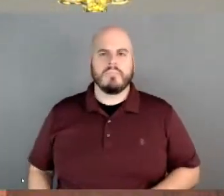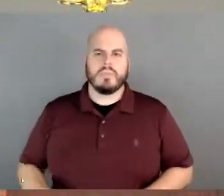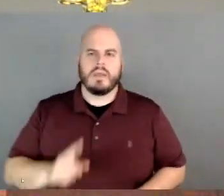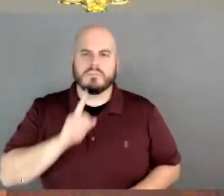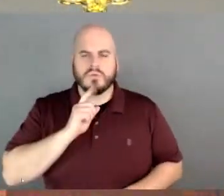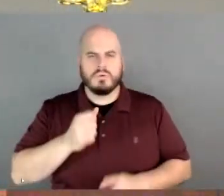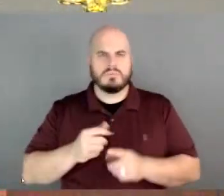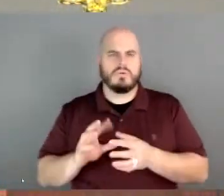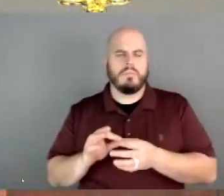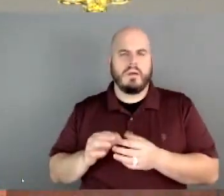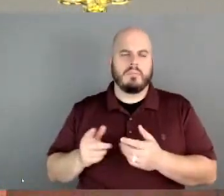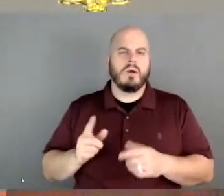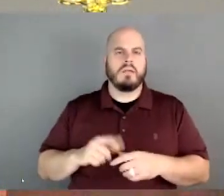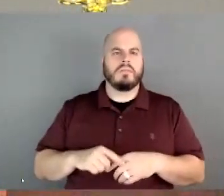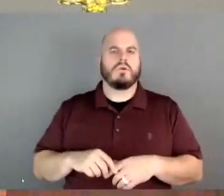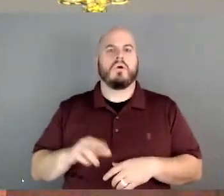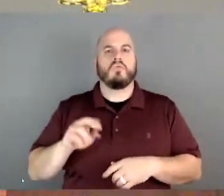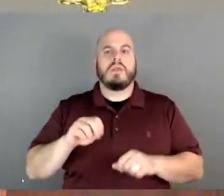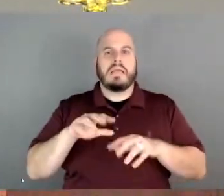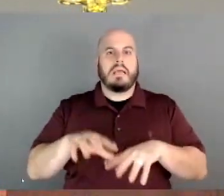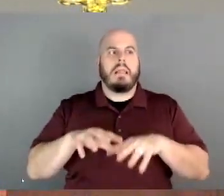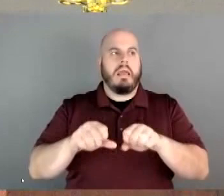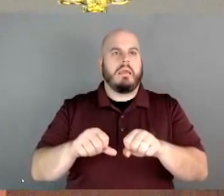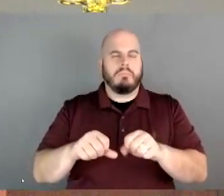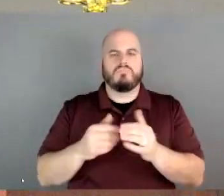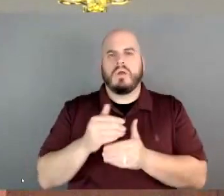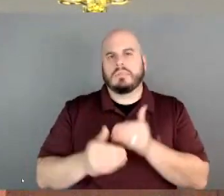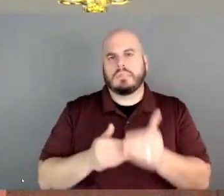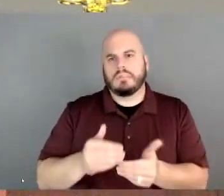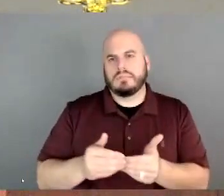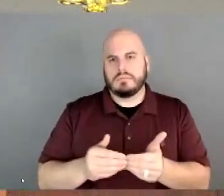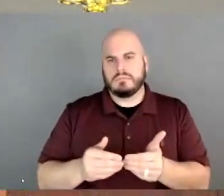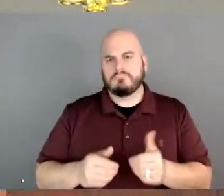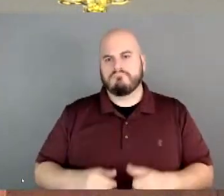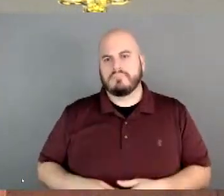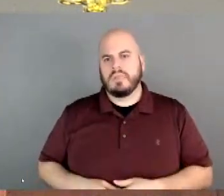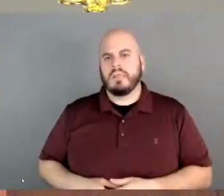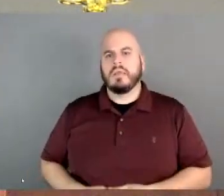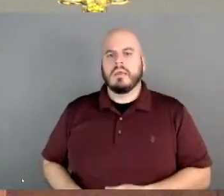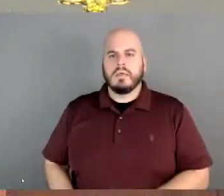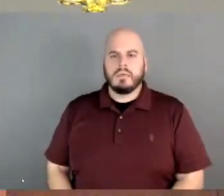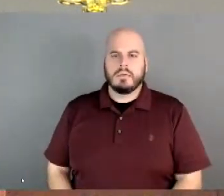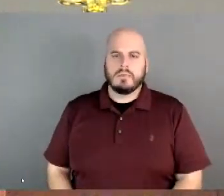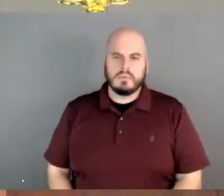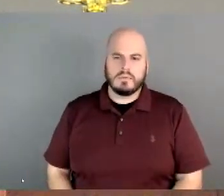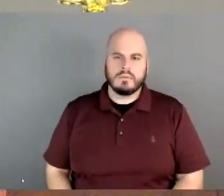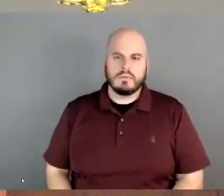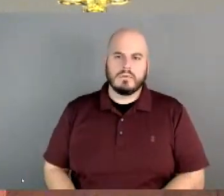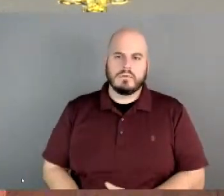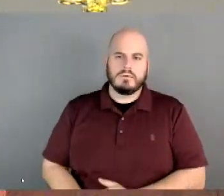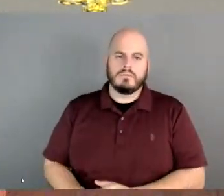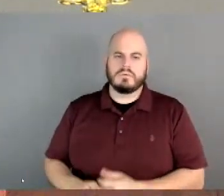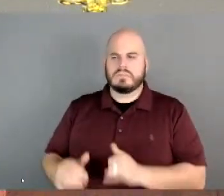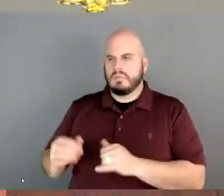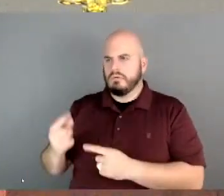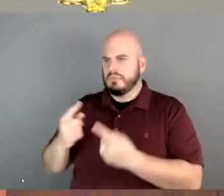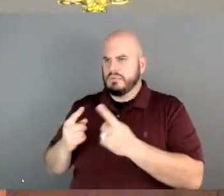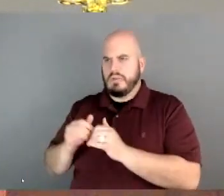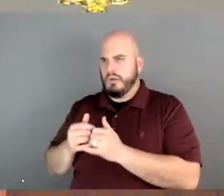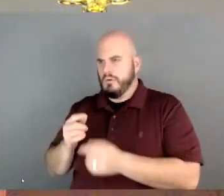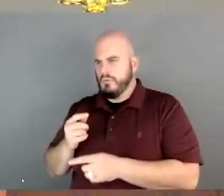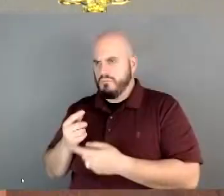but the reclamation process there, and again, if it's just, we're still considering how that works, that's fine, but